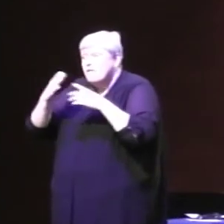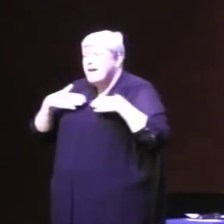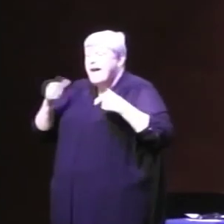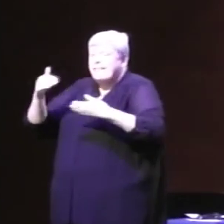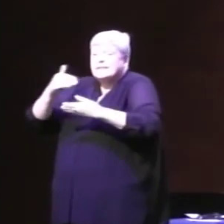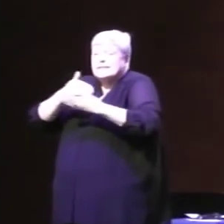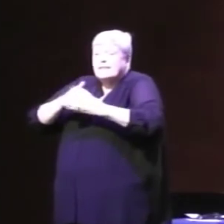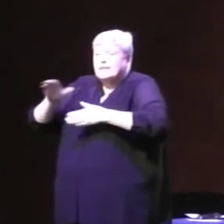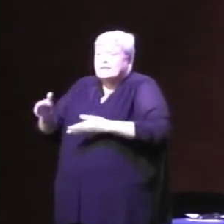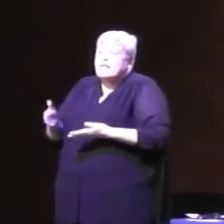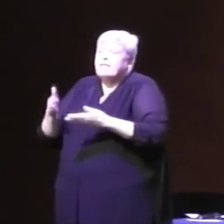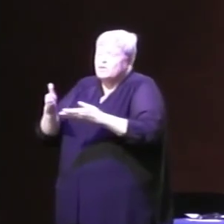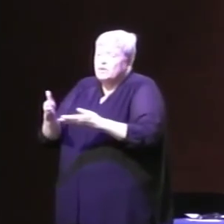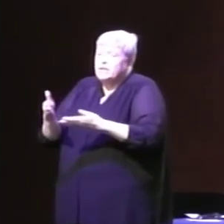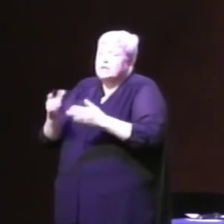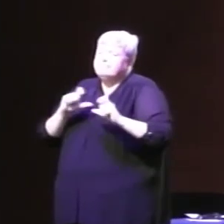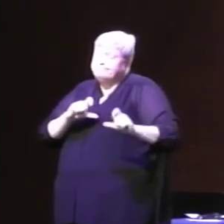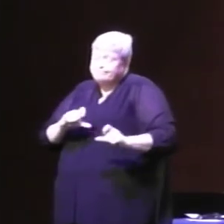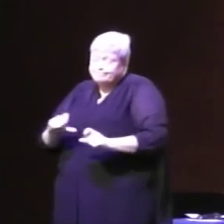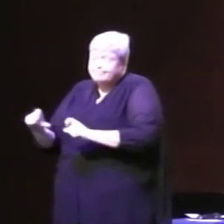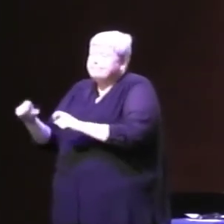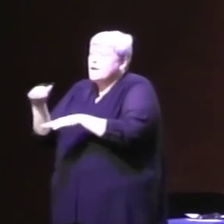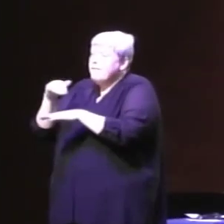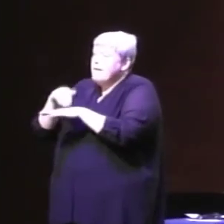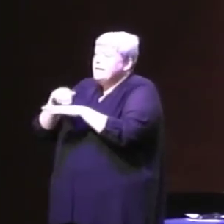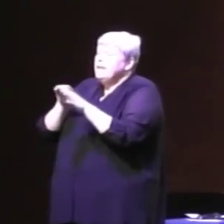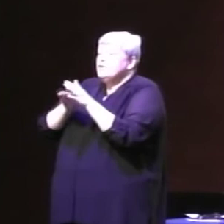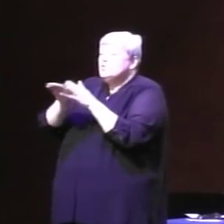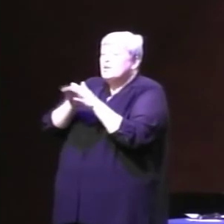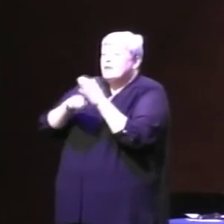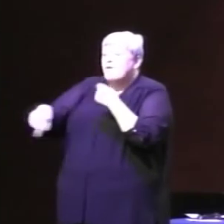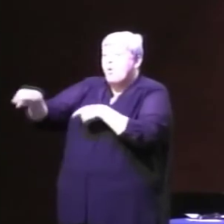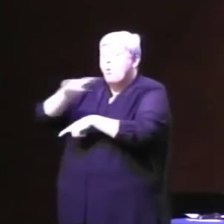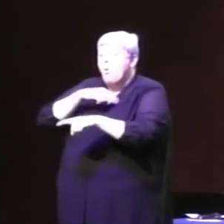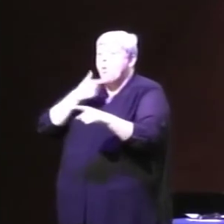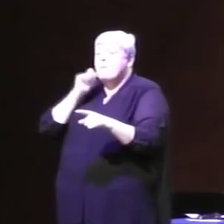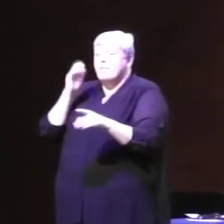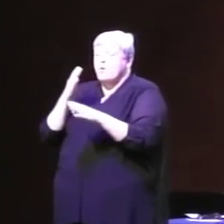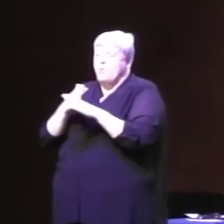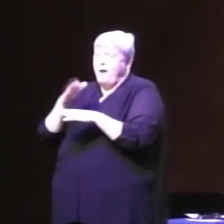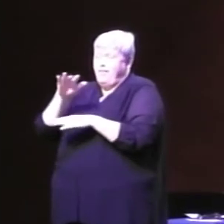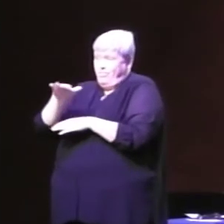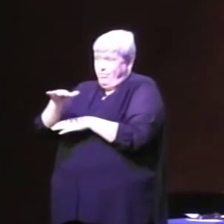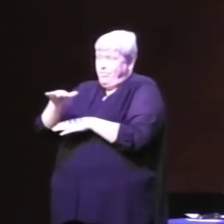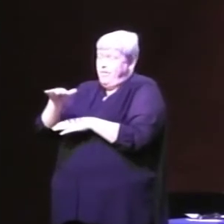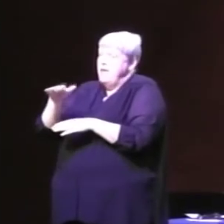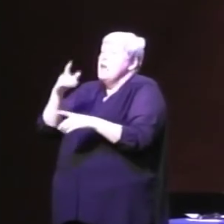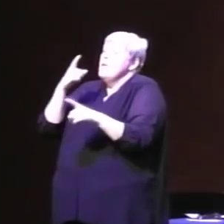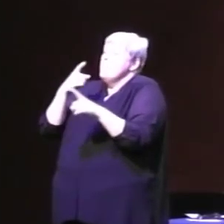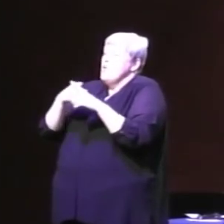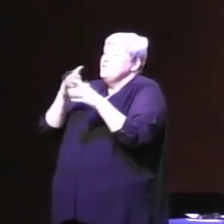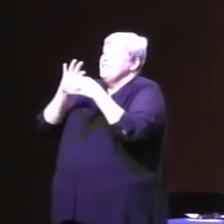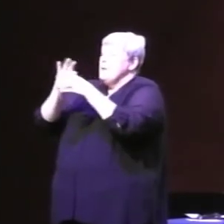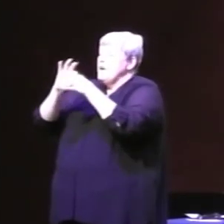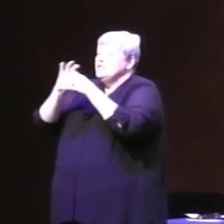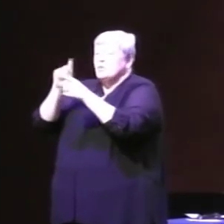delivery, consistent and effective training for all employees, and positive partnerships with